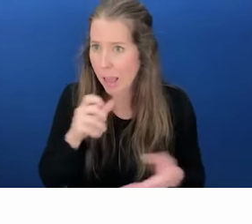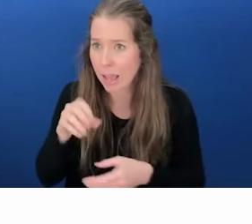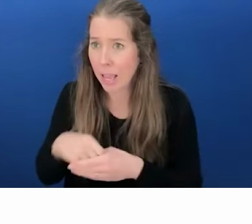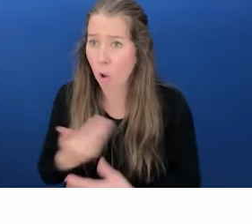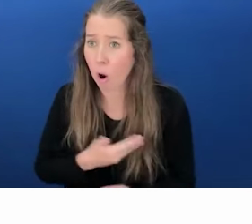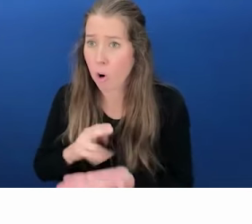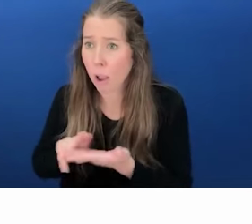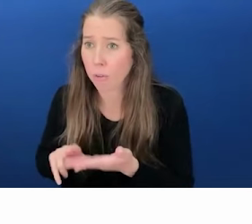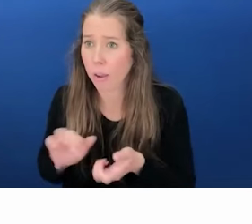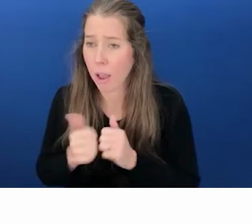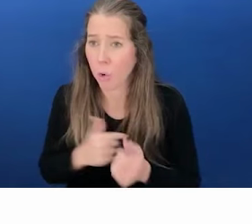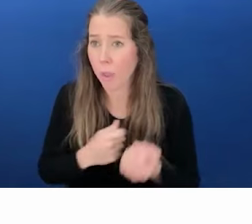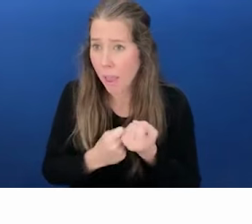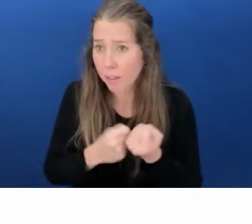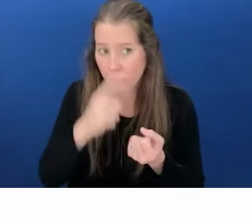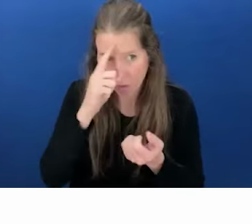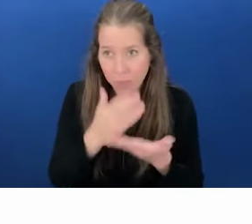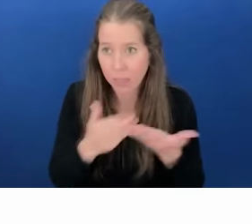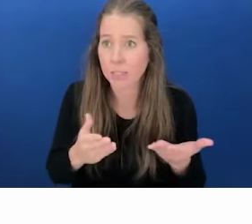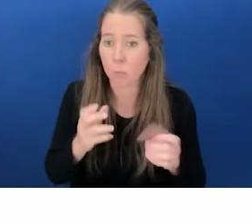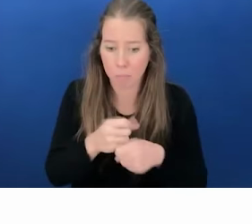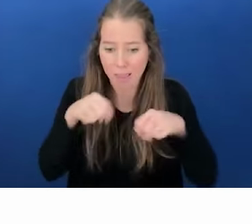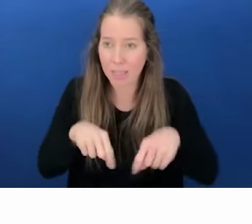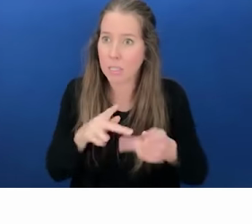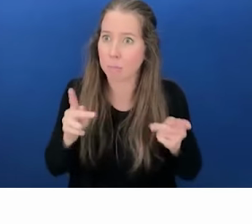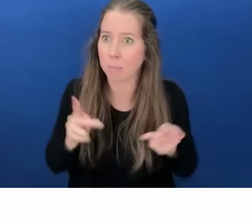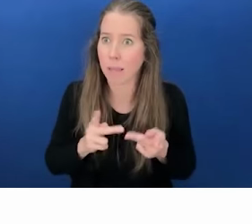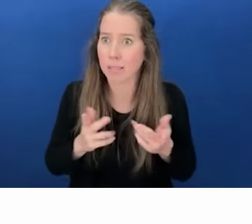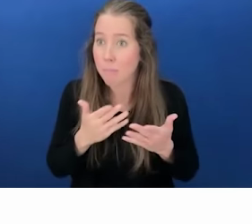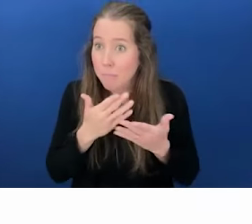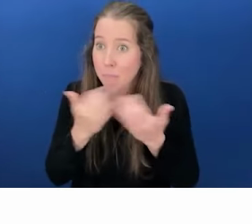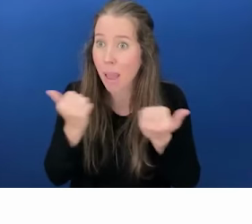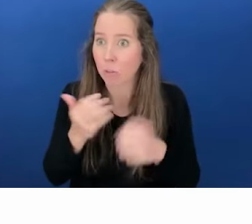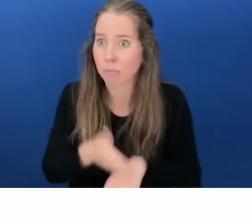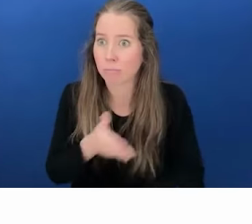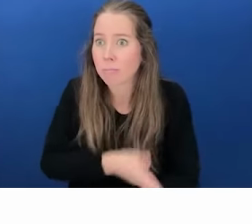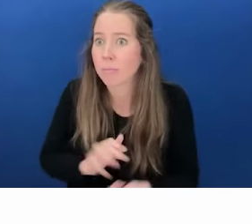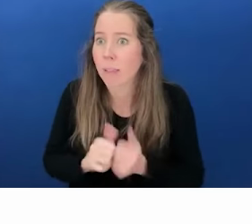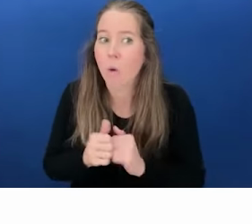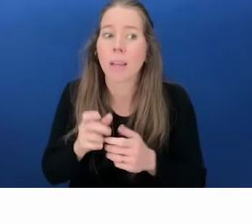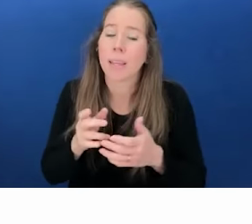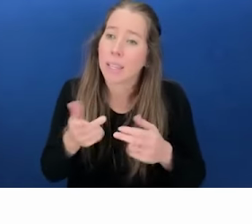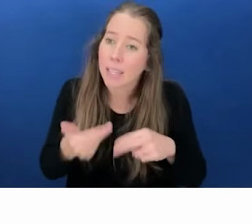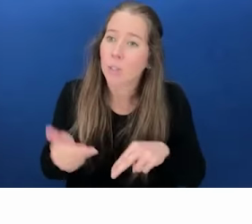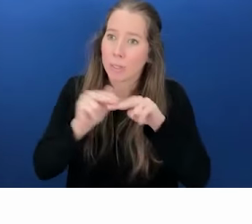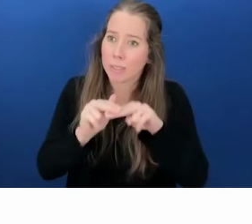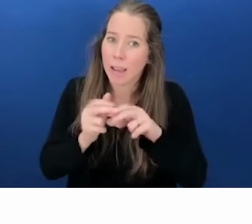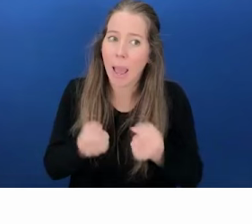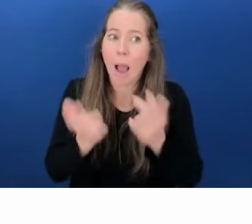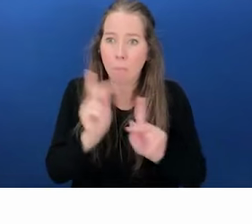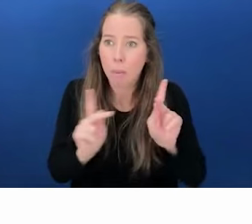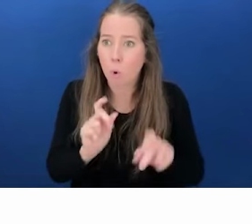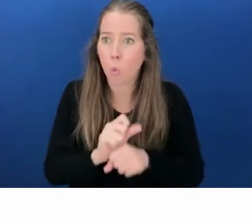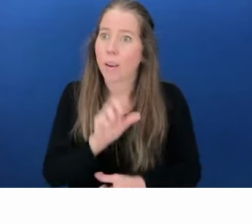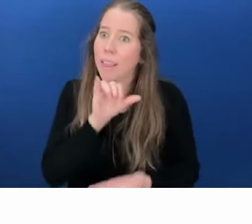contracts? How do we advocate for things that will make this place better? And one of the things that will make this place better is increasing the amount of people who work in